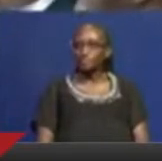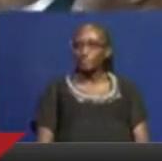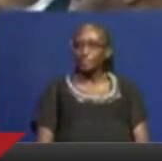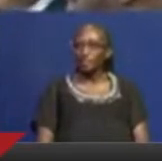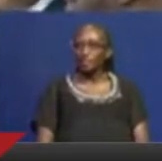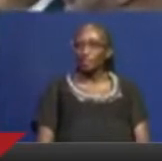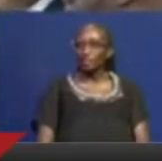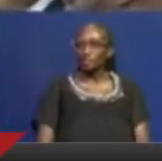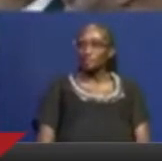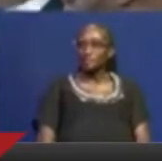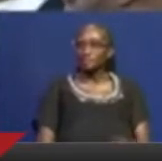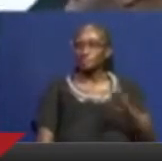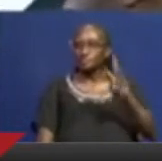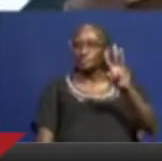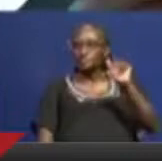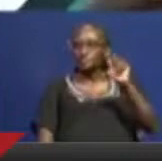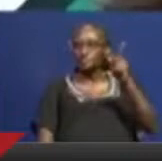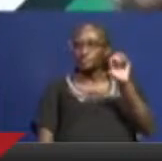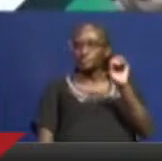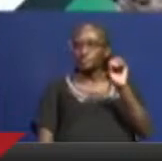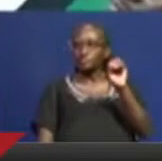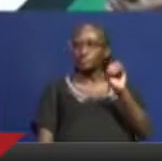Marsabit, Wako Naomi Jilo.